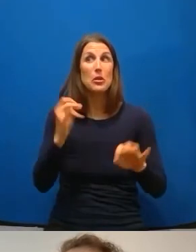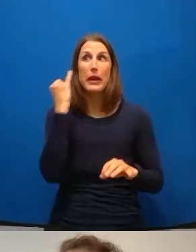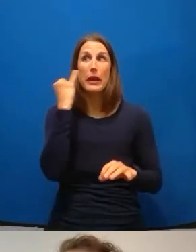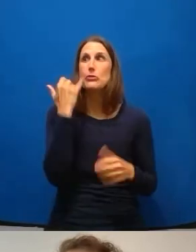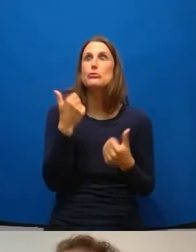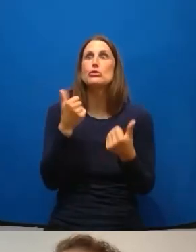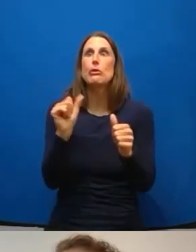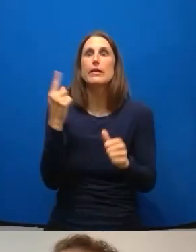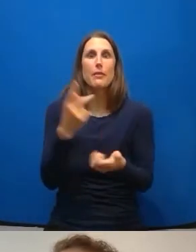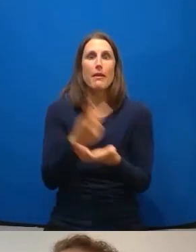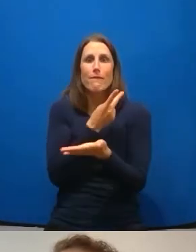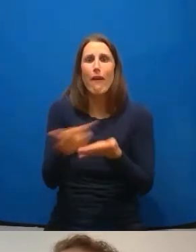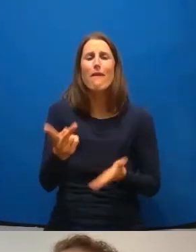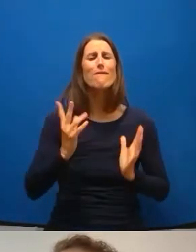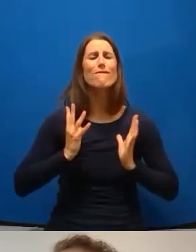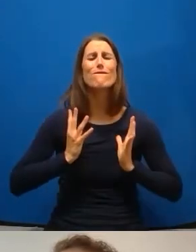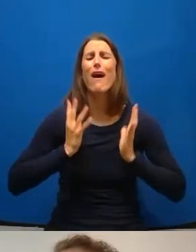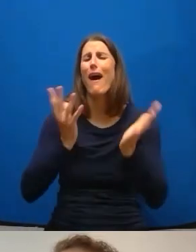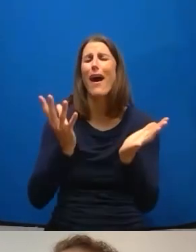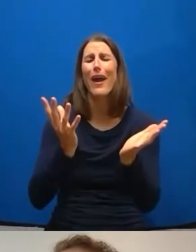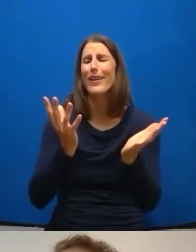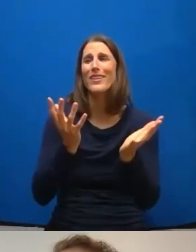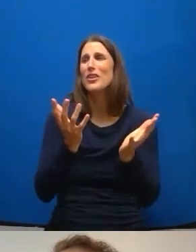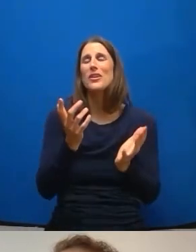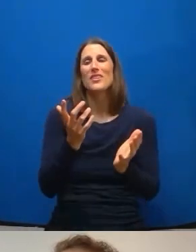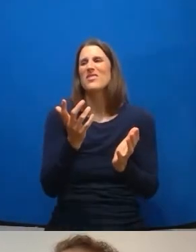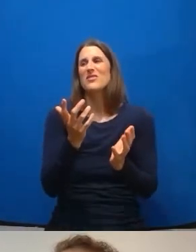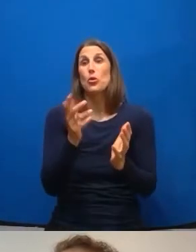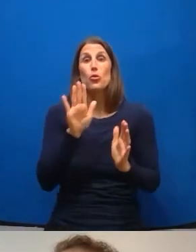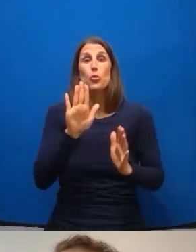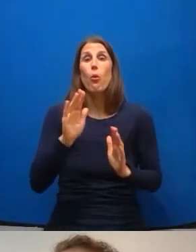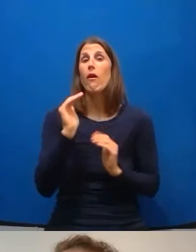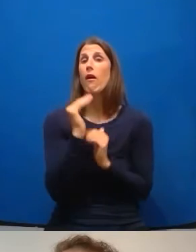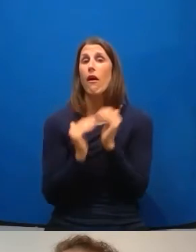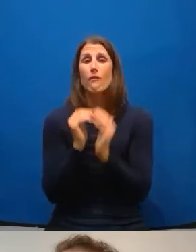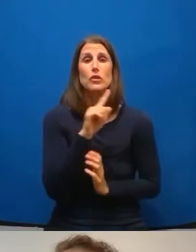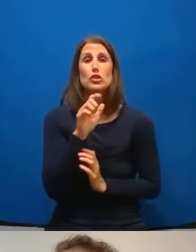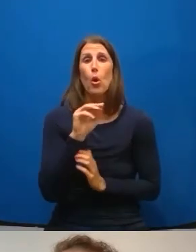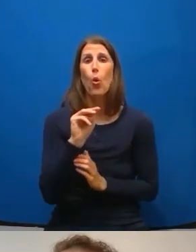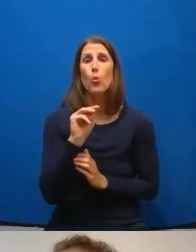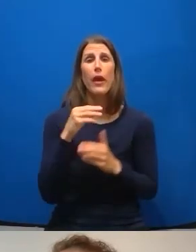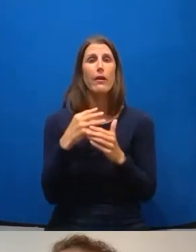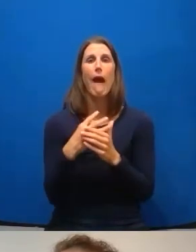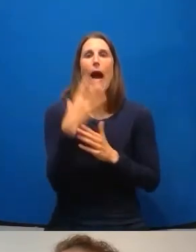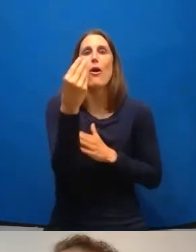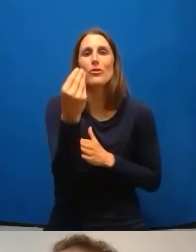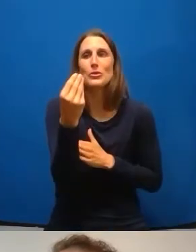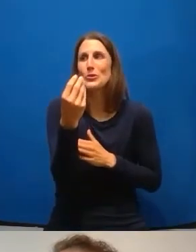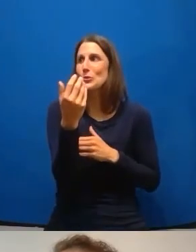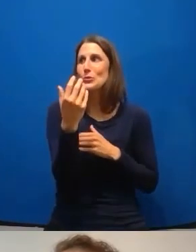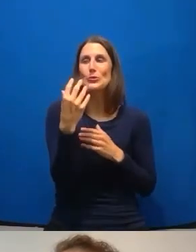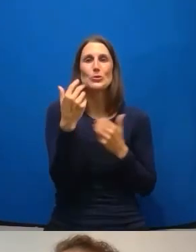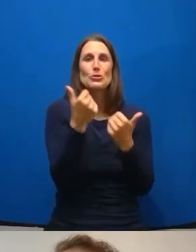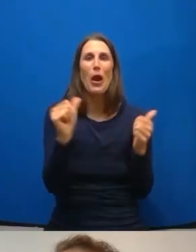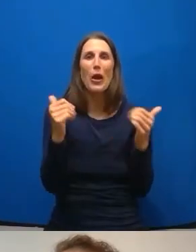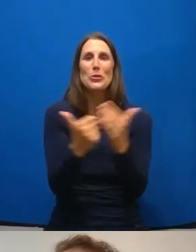zone. That's perfect feedback. I think it's interesting that I had heard such great things about your